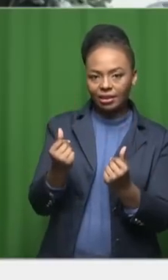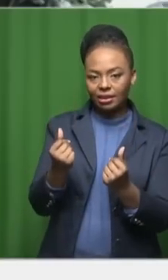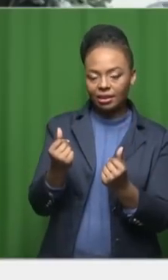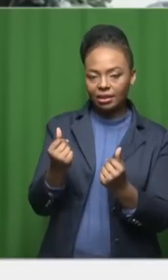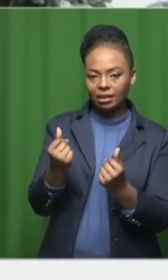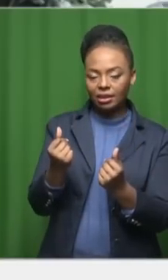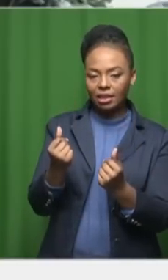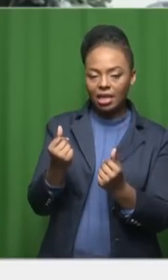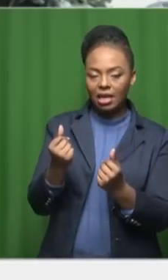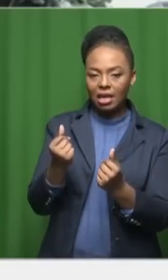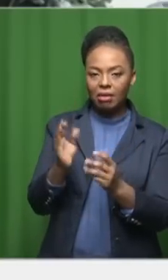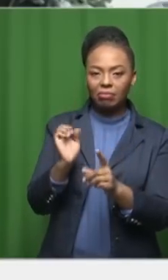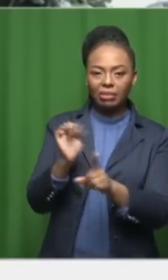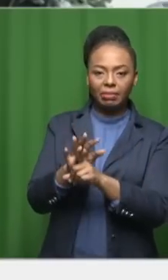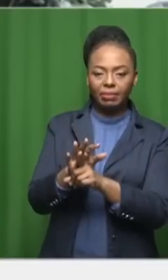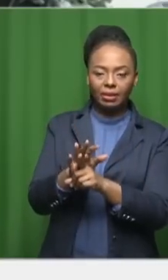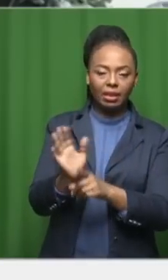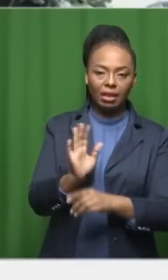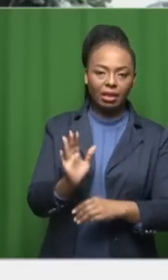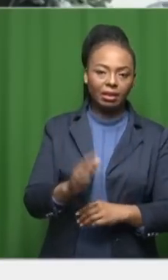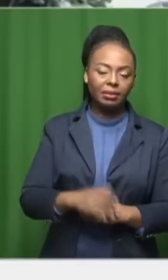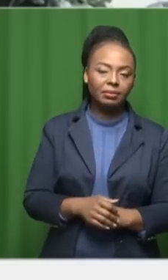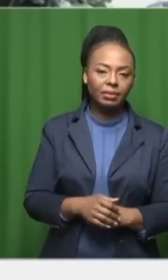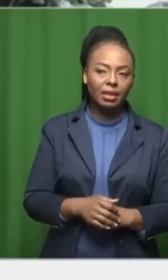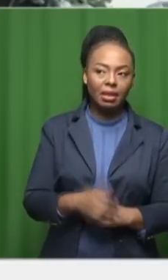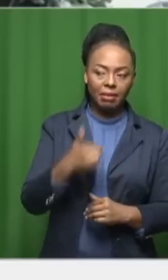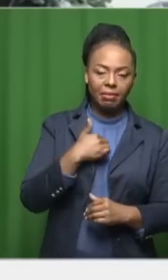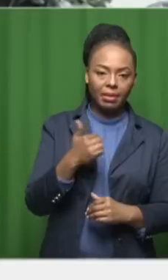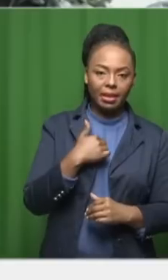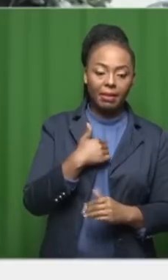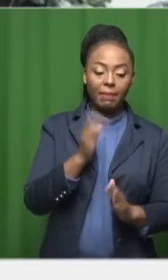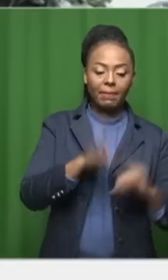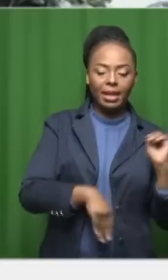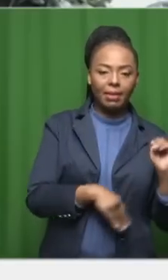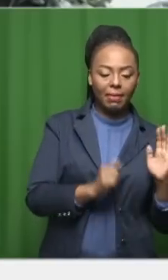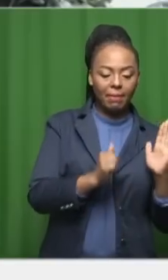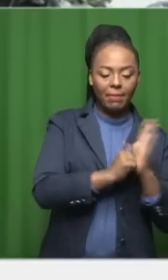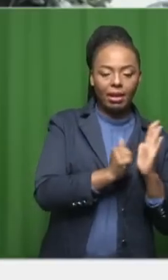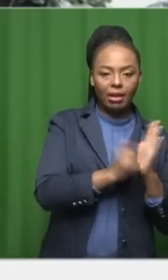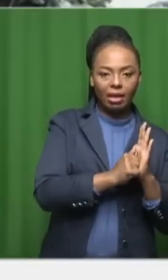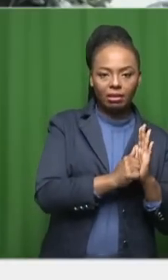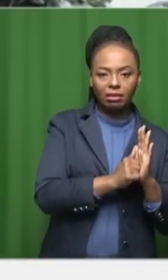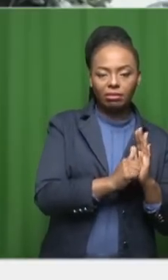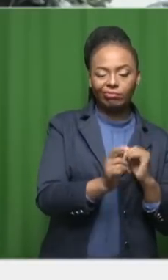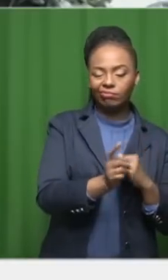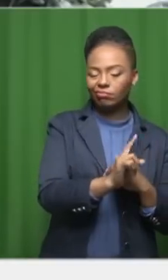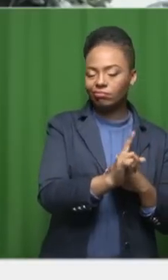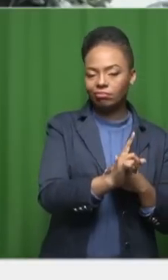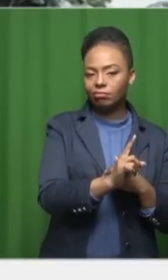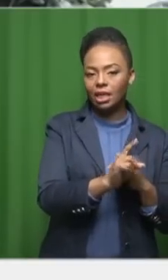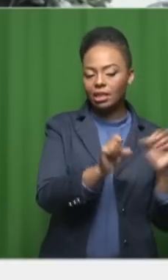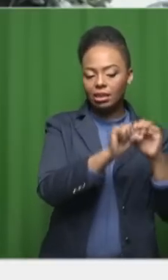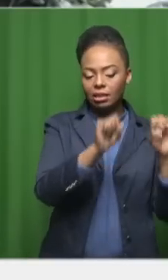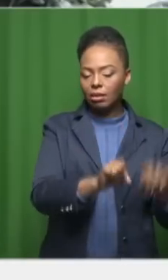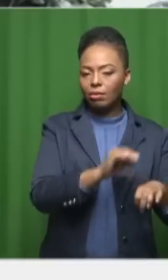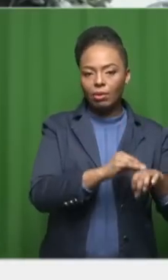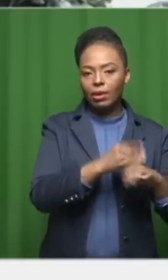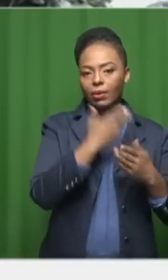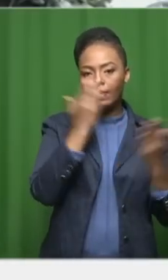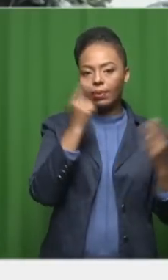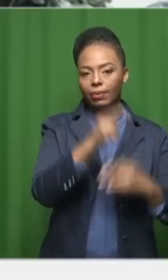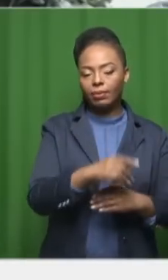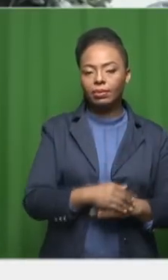So I would not blame the market system. As you previously pointed out, it's an issue of